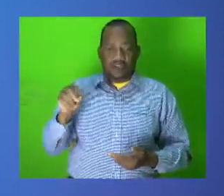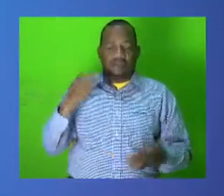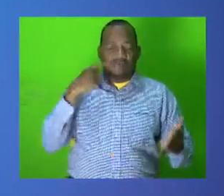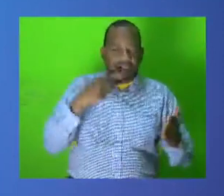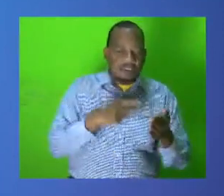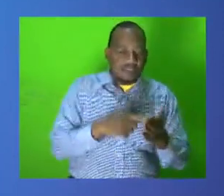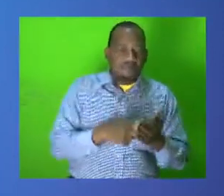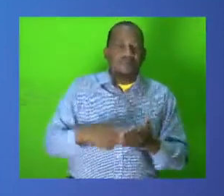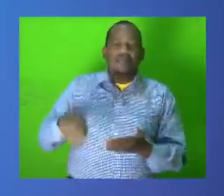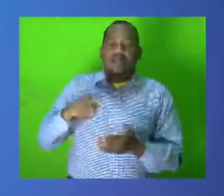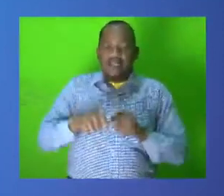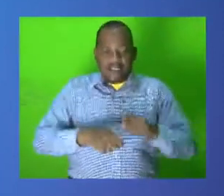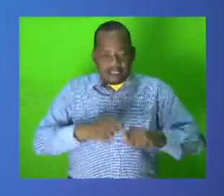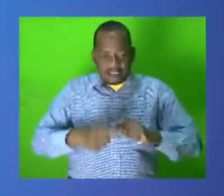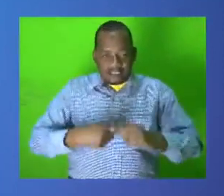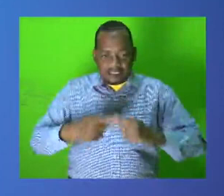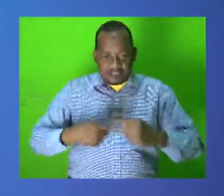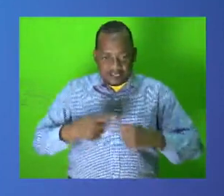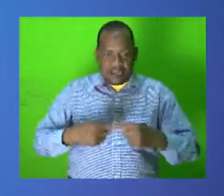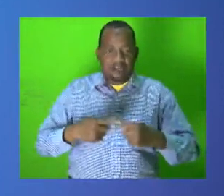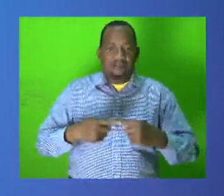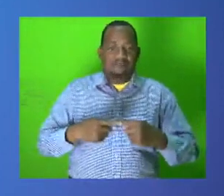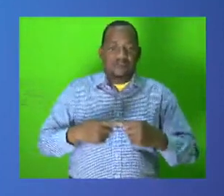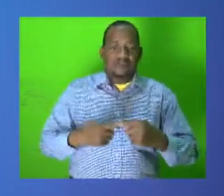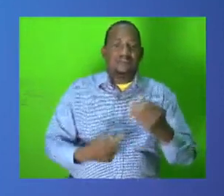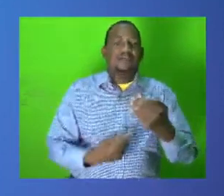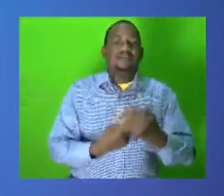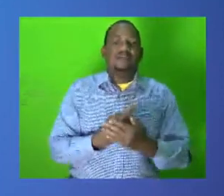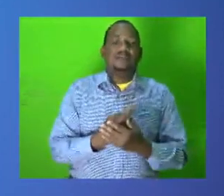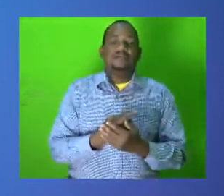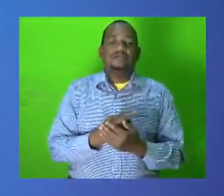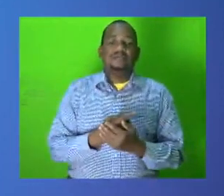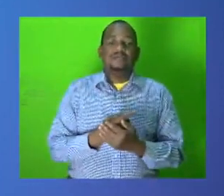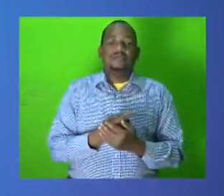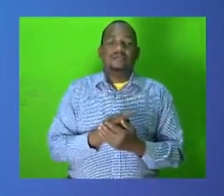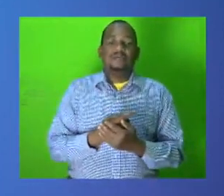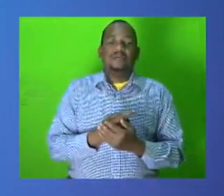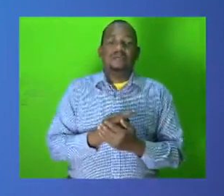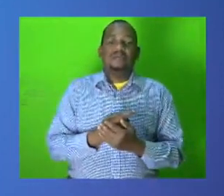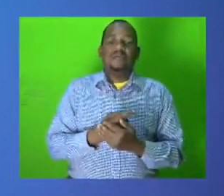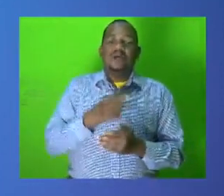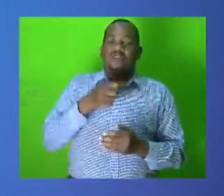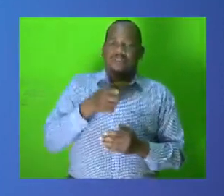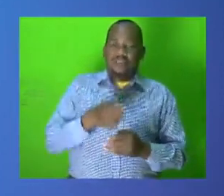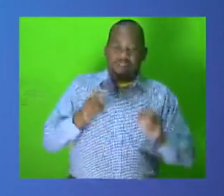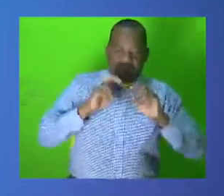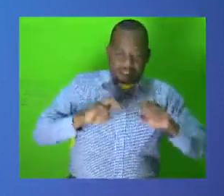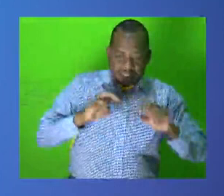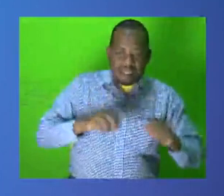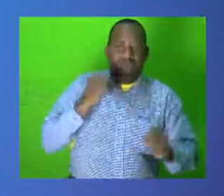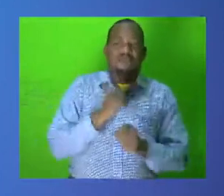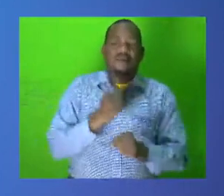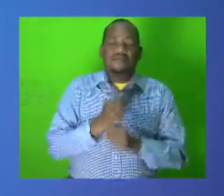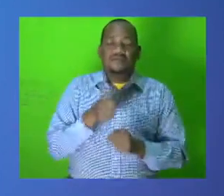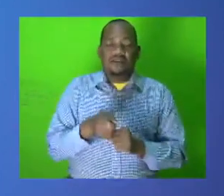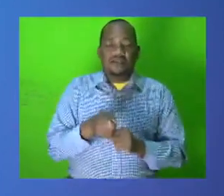So we can say this is applied research. Example is this research work to find